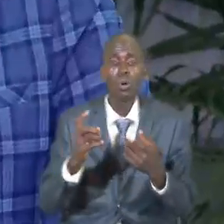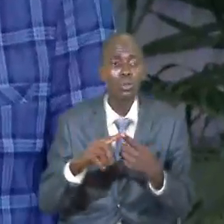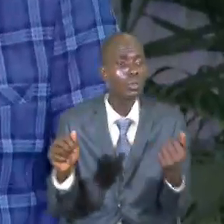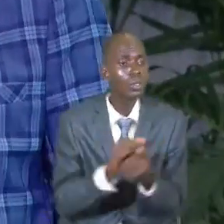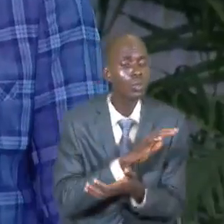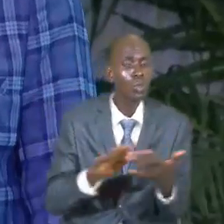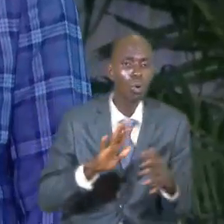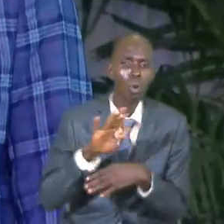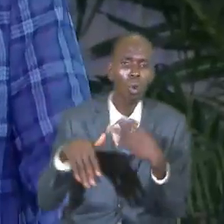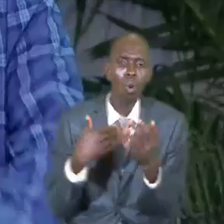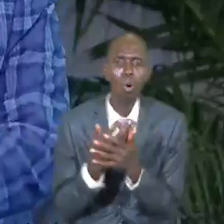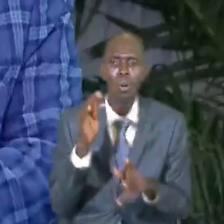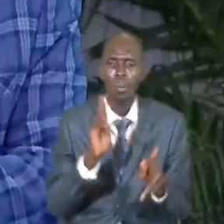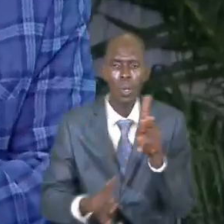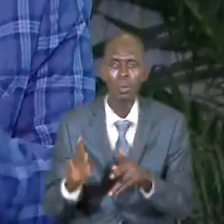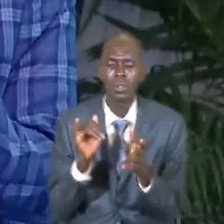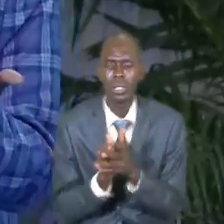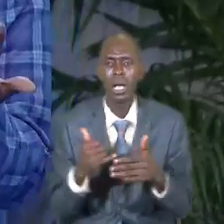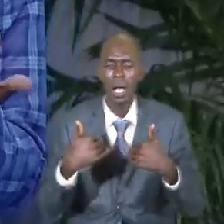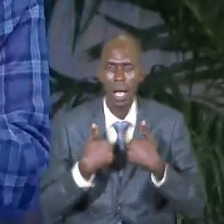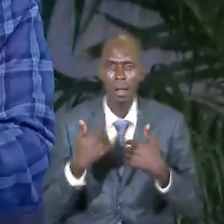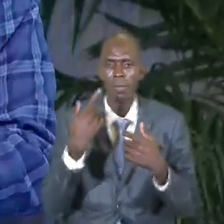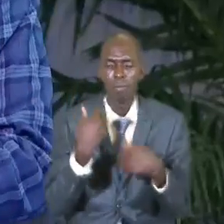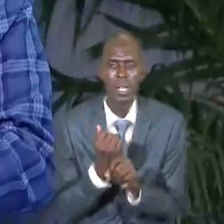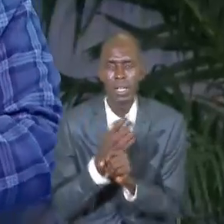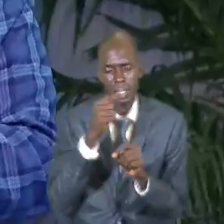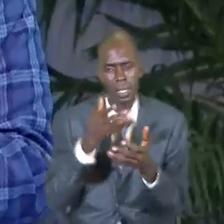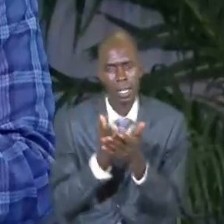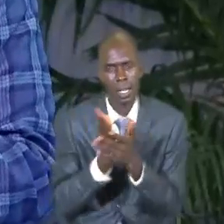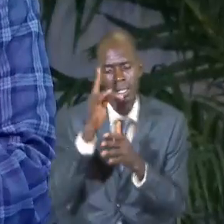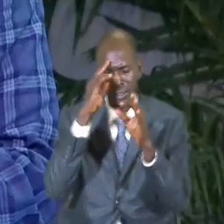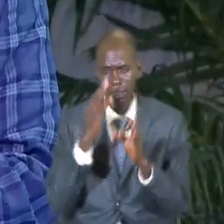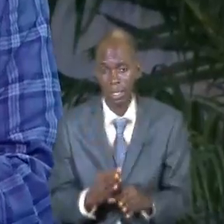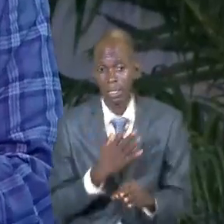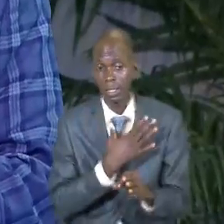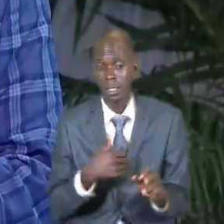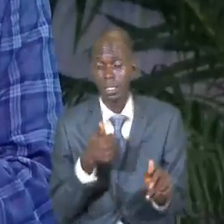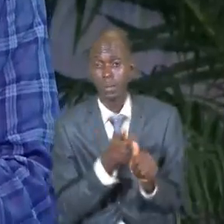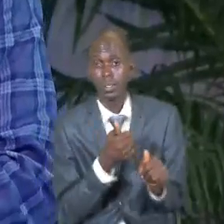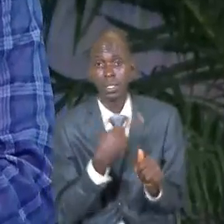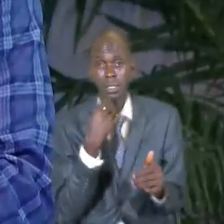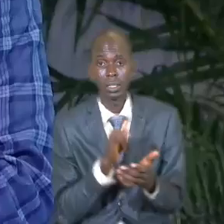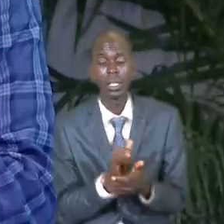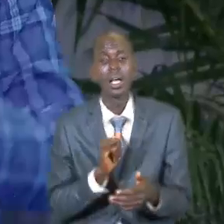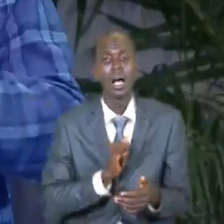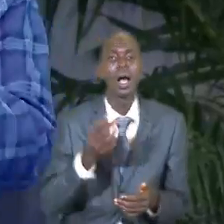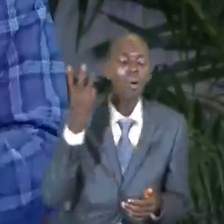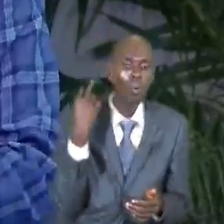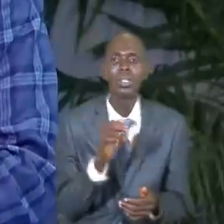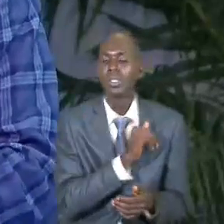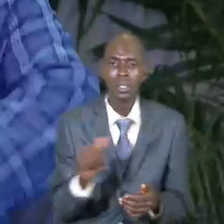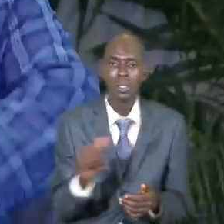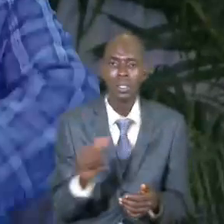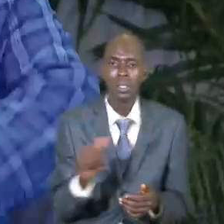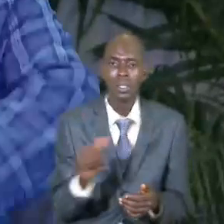right decisions in their life. And then he himself said, I was injurious. I injured people. I injured